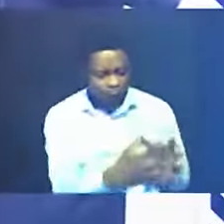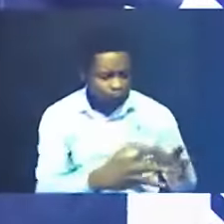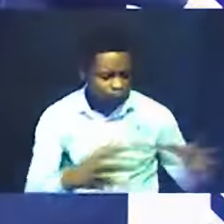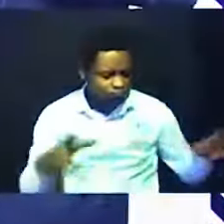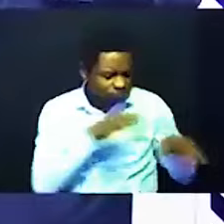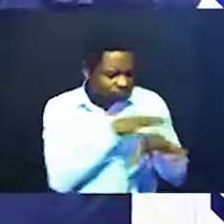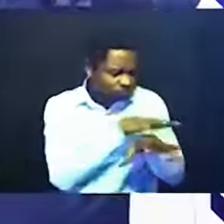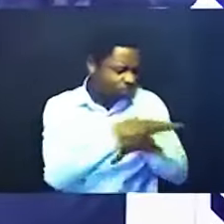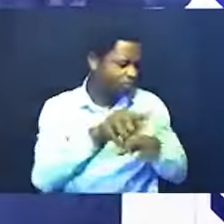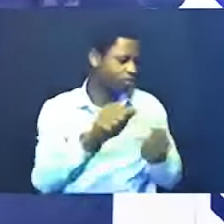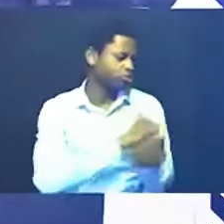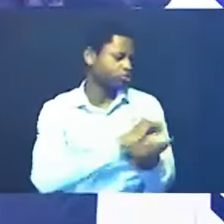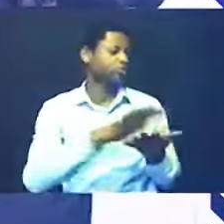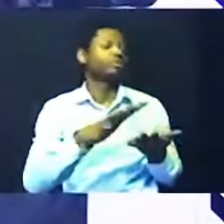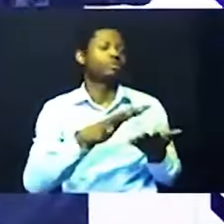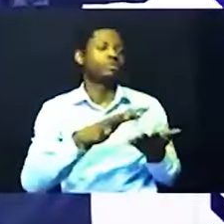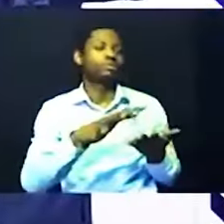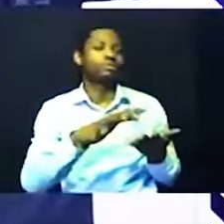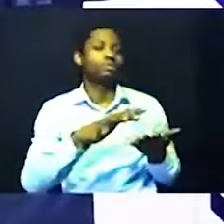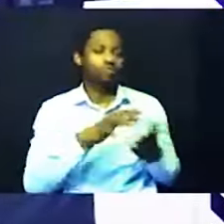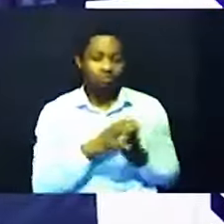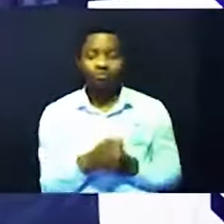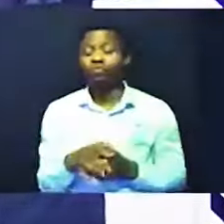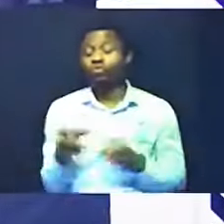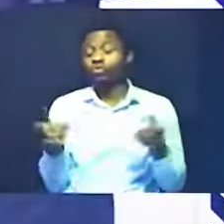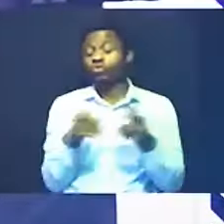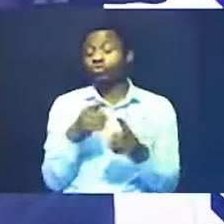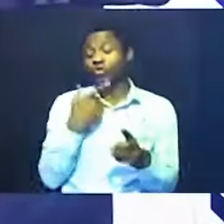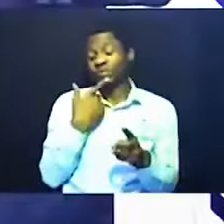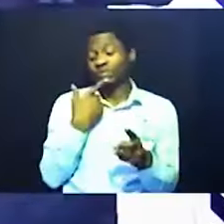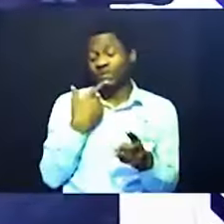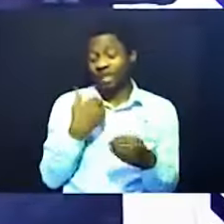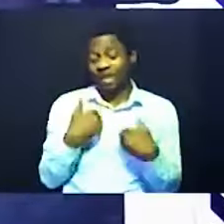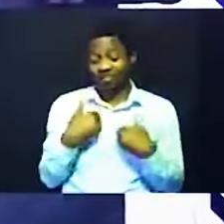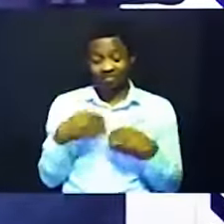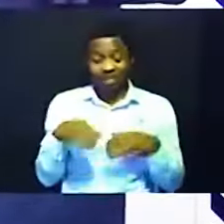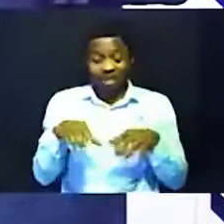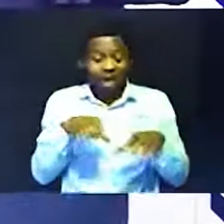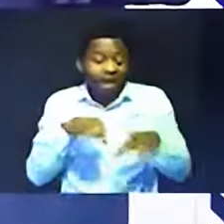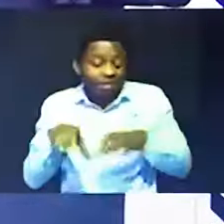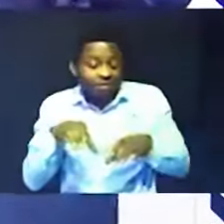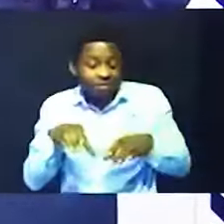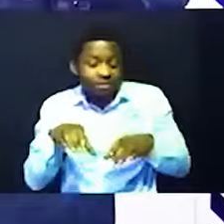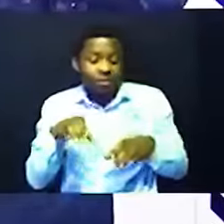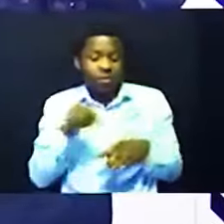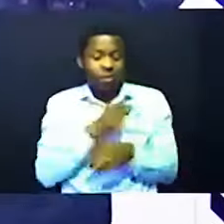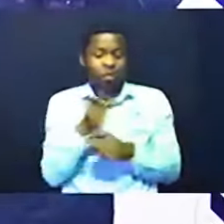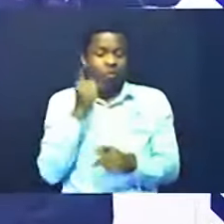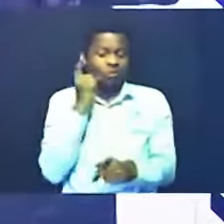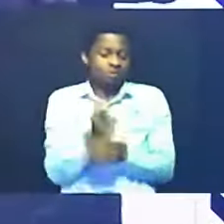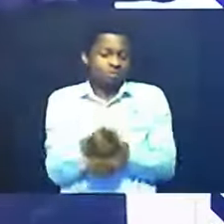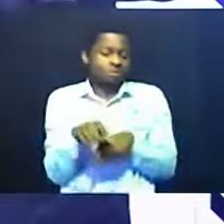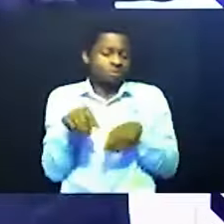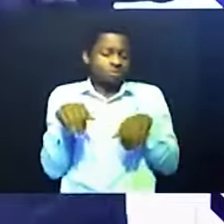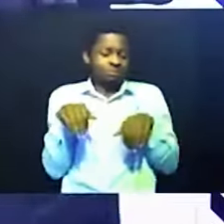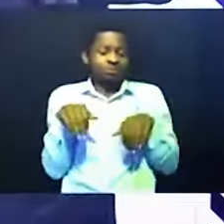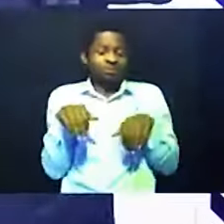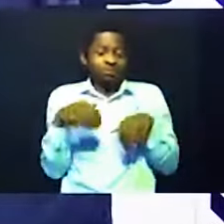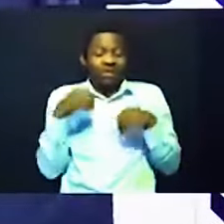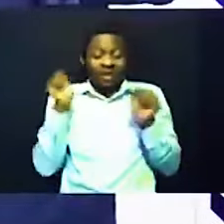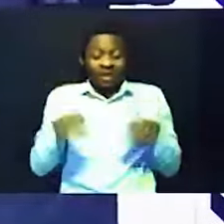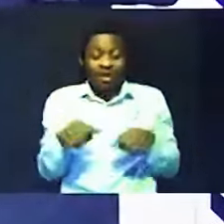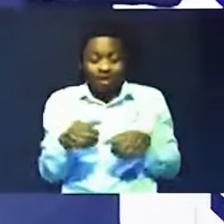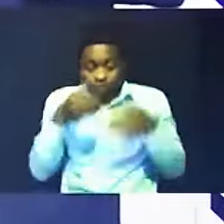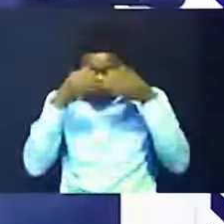teaching so when you see that an action or inaction could have a negative effect on an